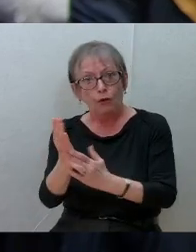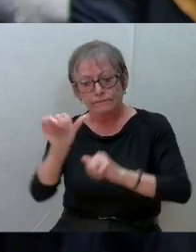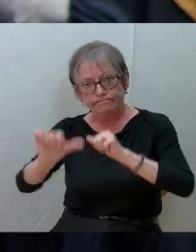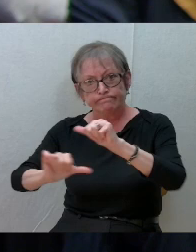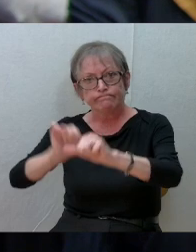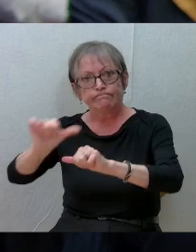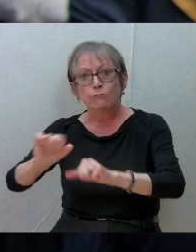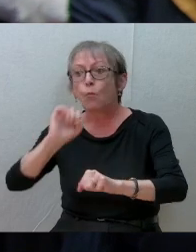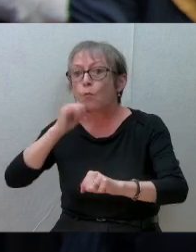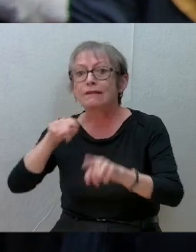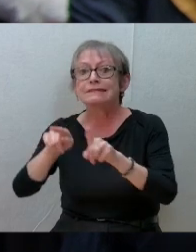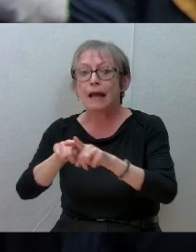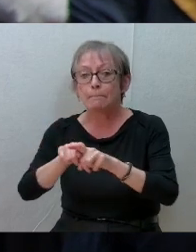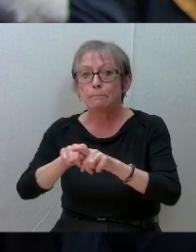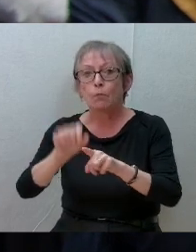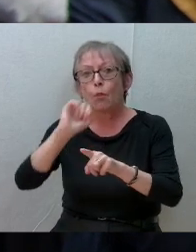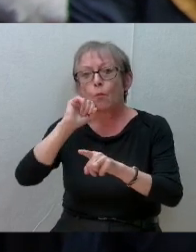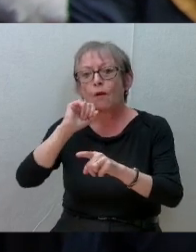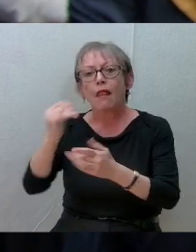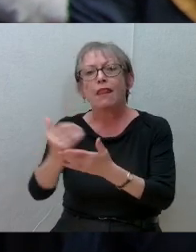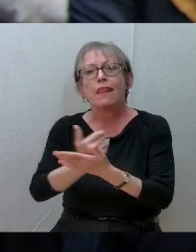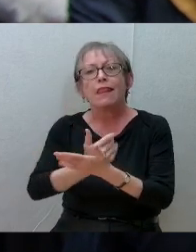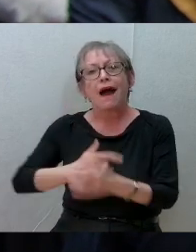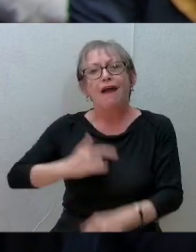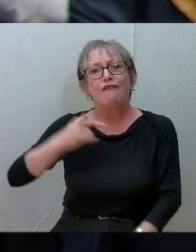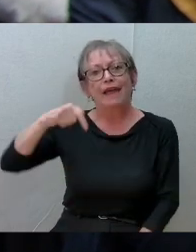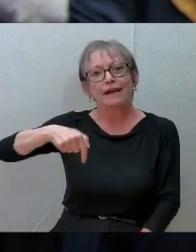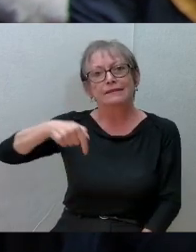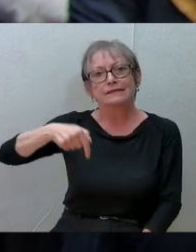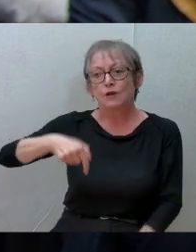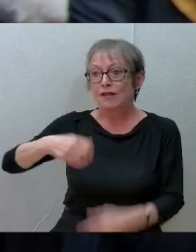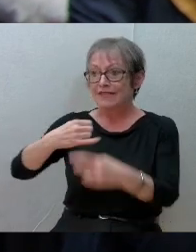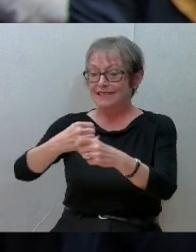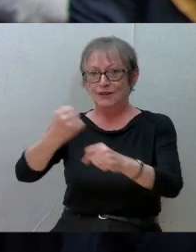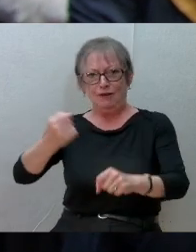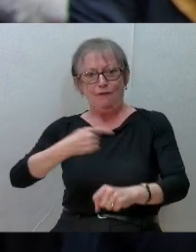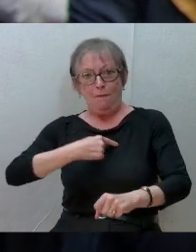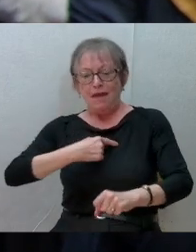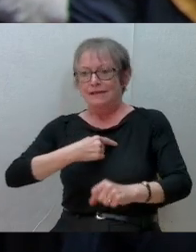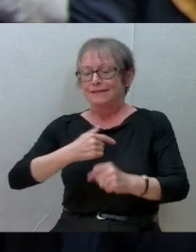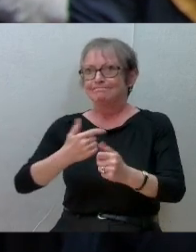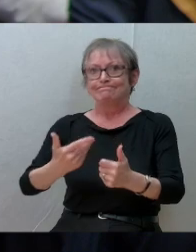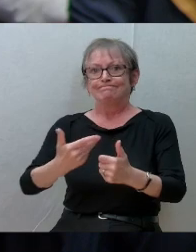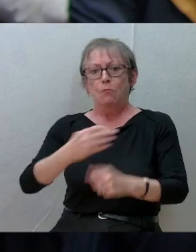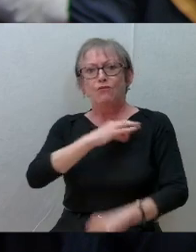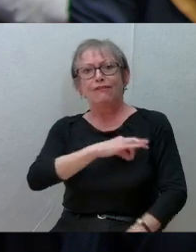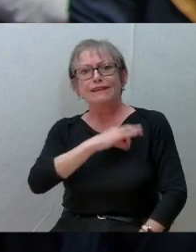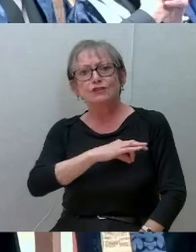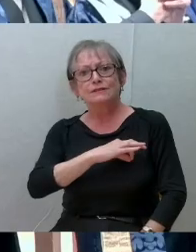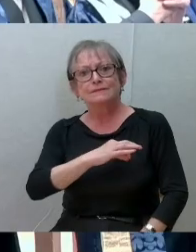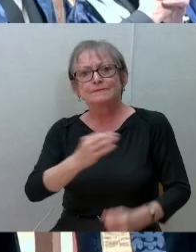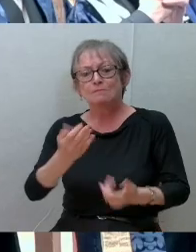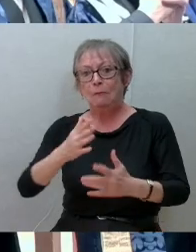you will, and you will have your lives here. So for me, this degree is such a great privilege that I've